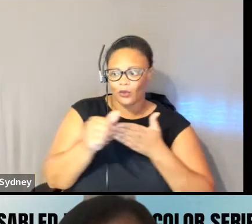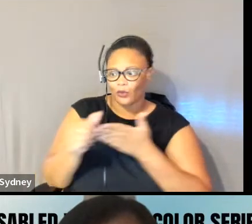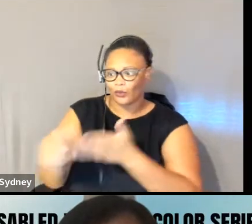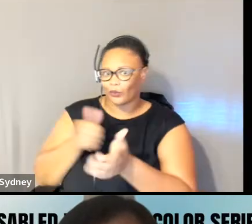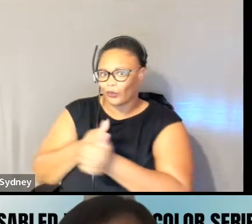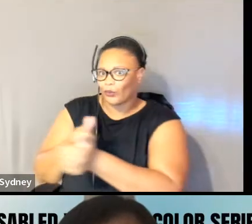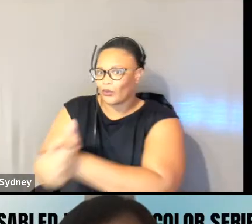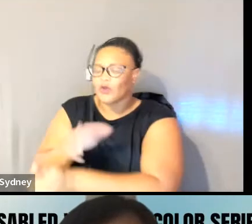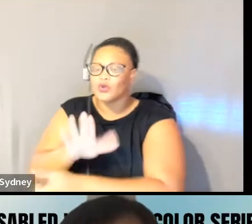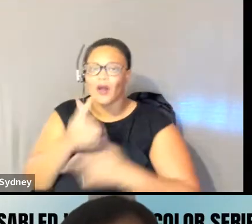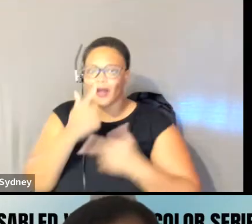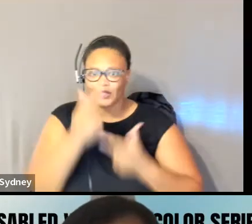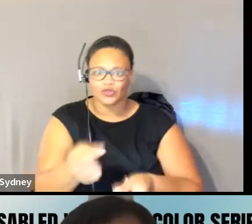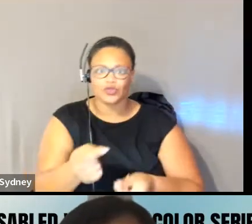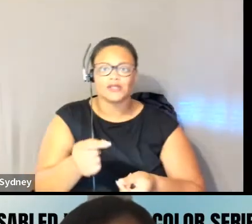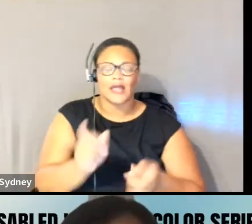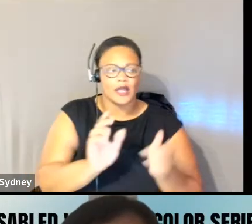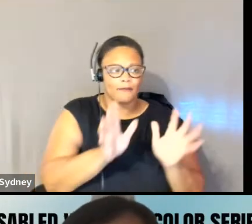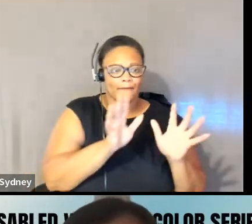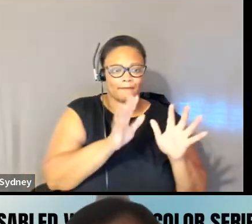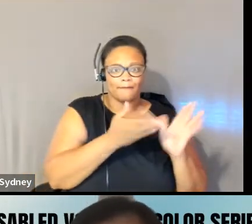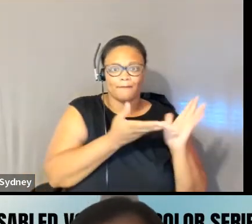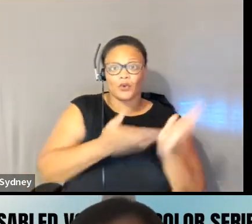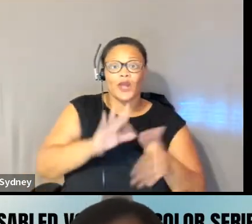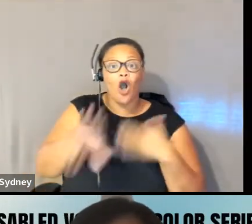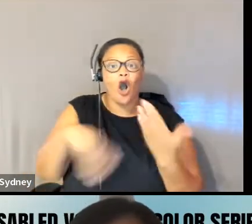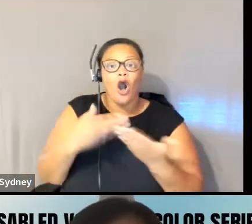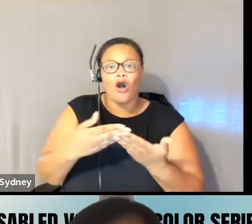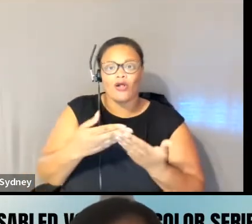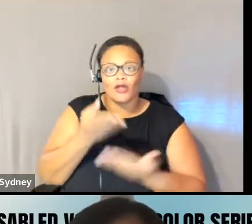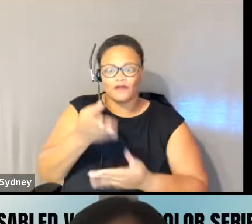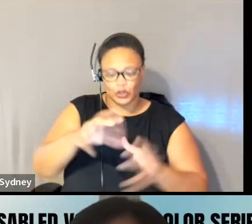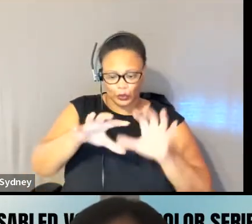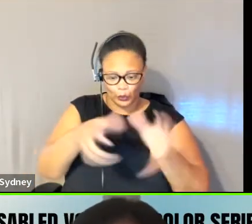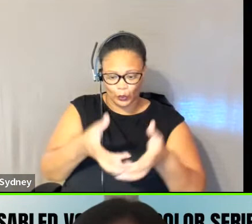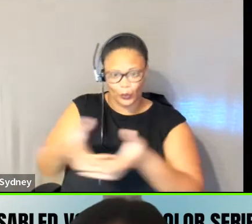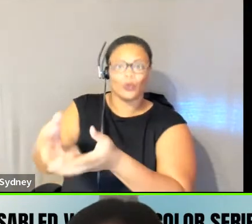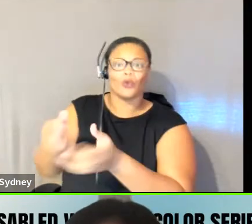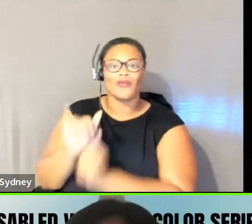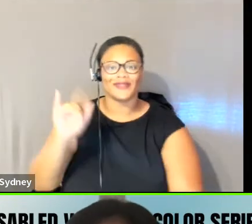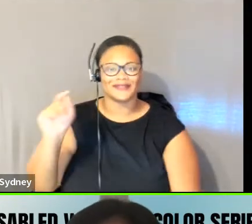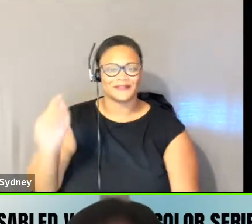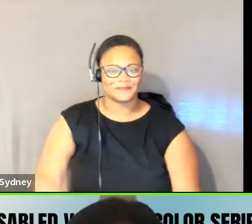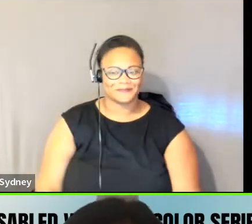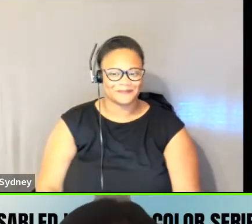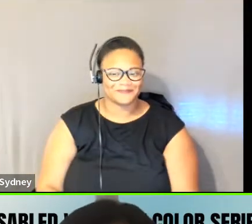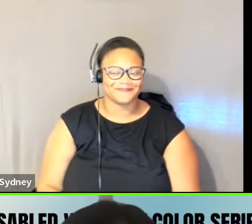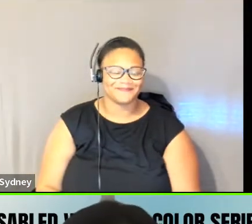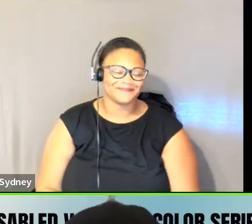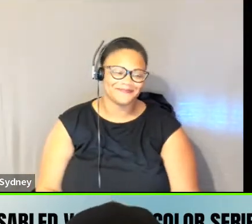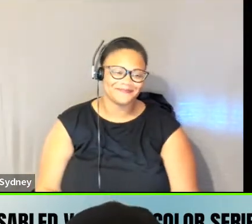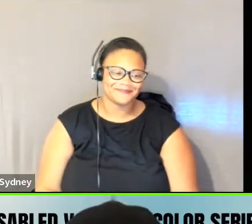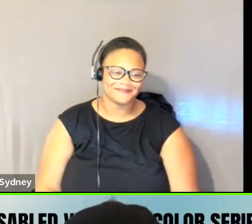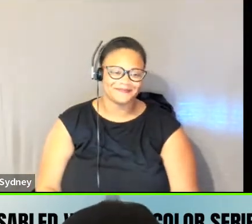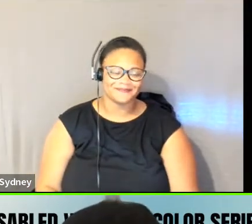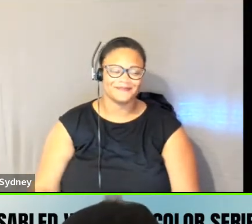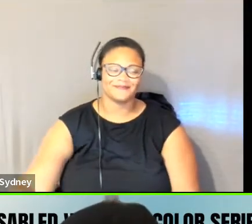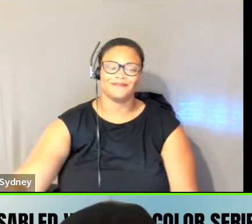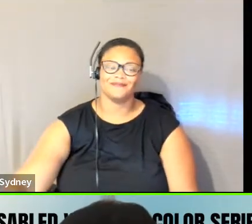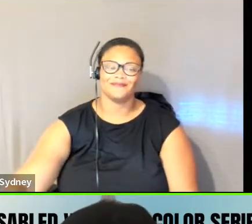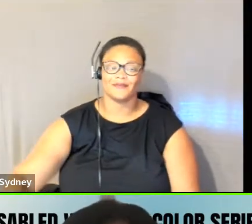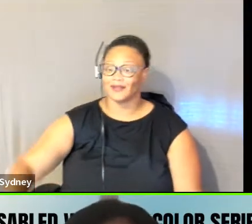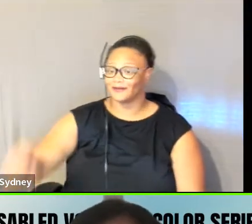take all of you with it, and you can use that. No, yeah. Like, I totally get that.